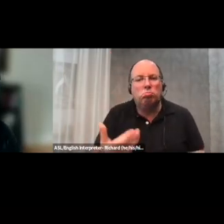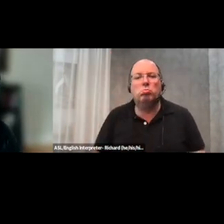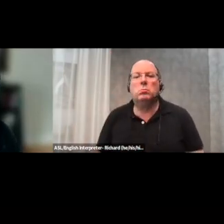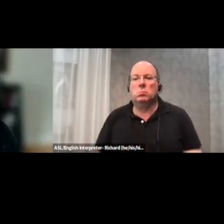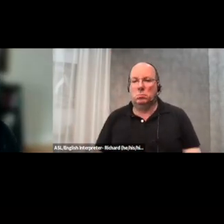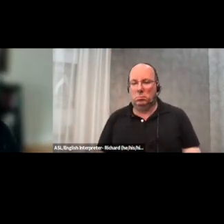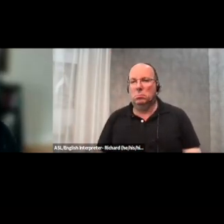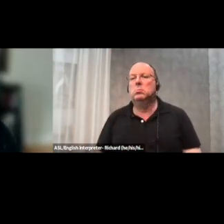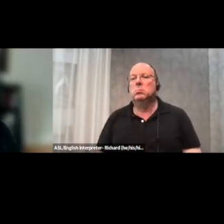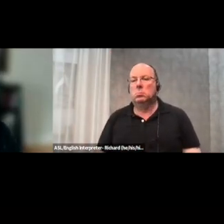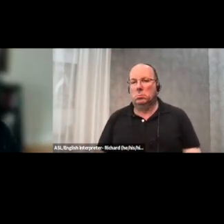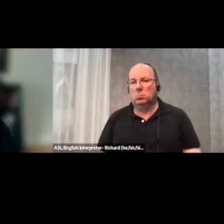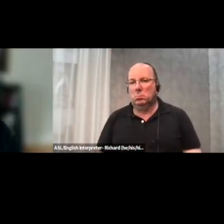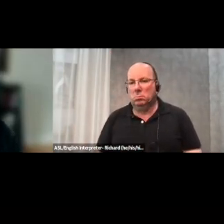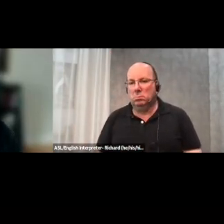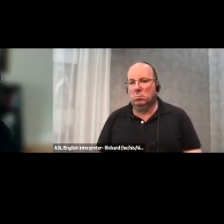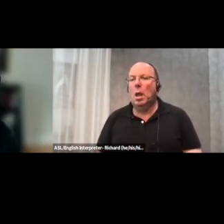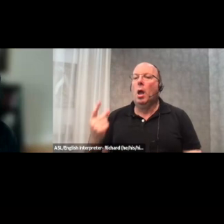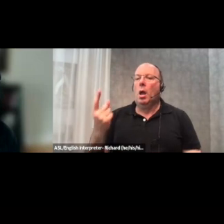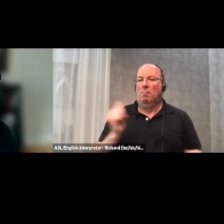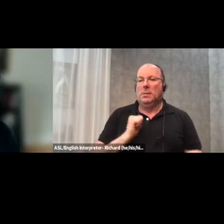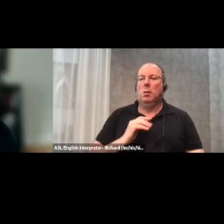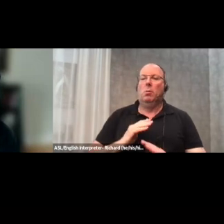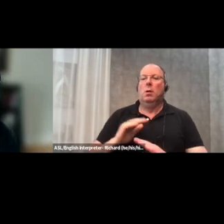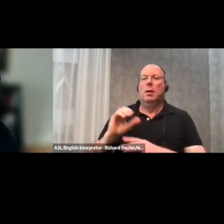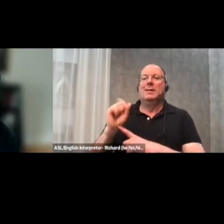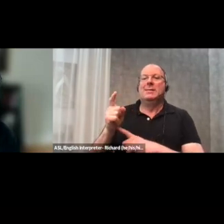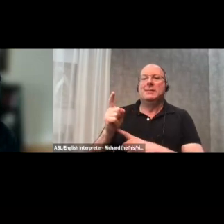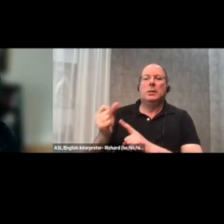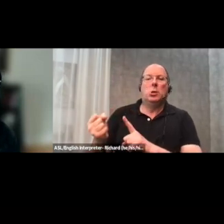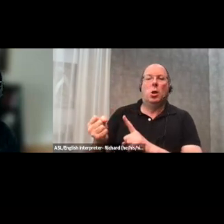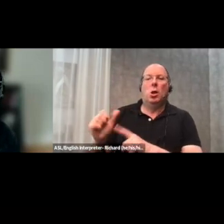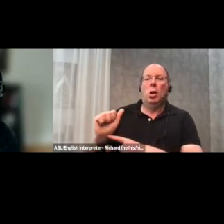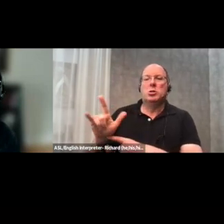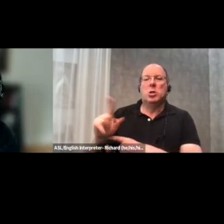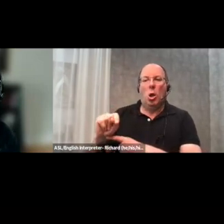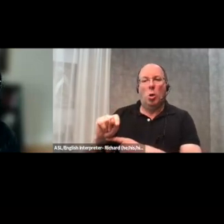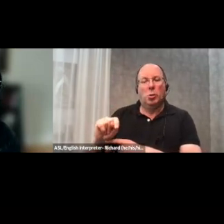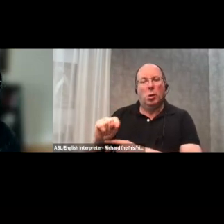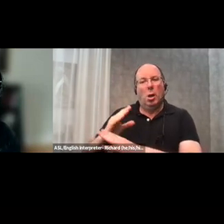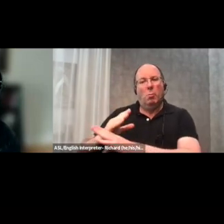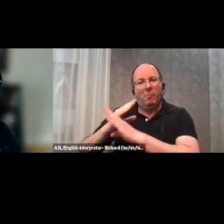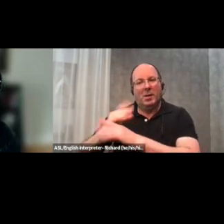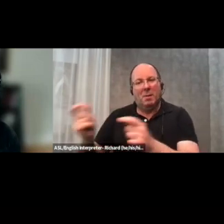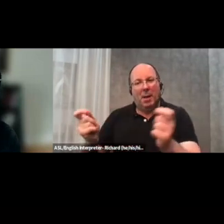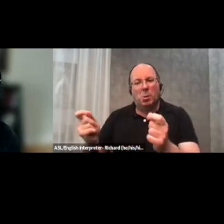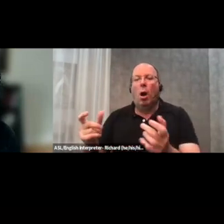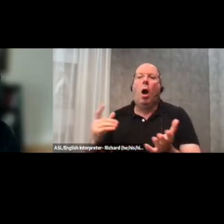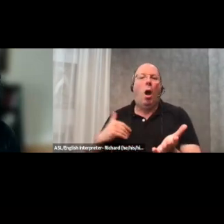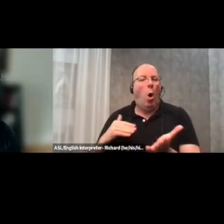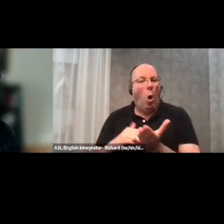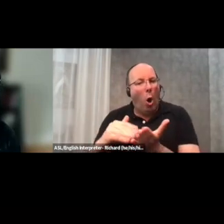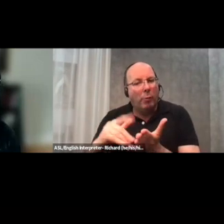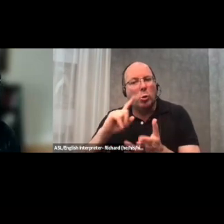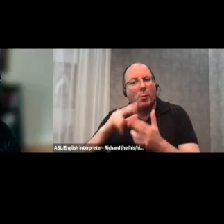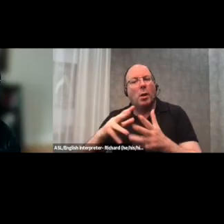So I'm a prevention program manager at a sexual assault resource center, and I spend a lot of time talking to people about consent